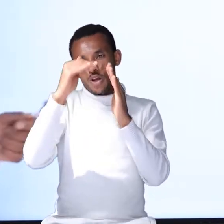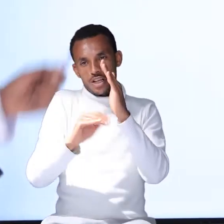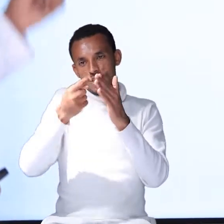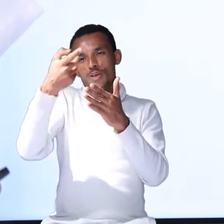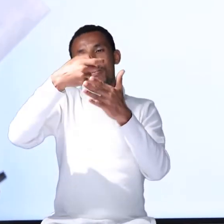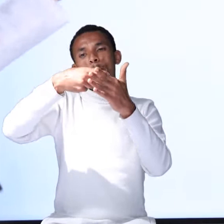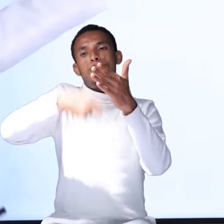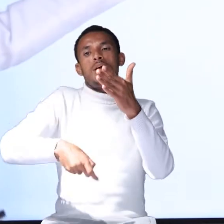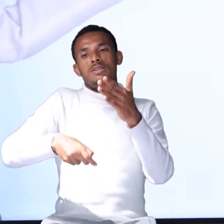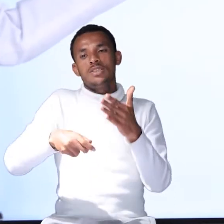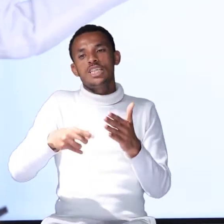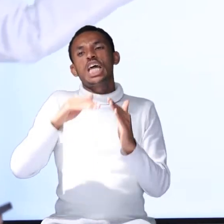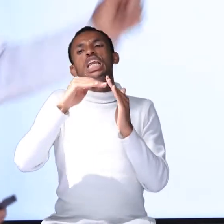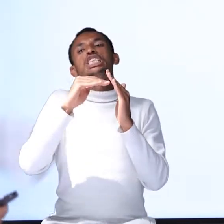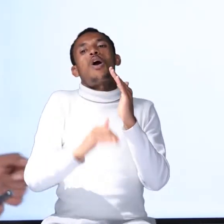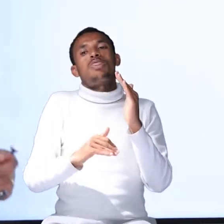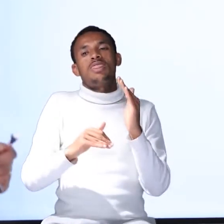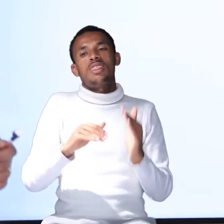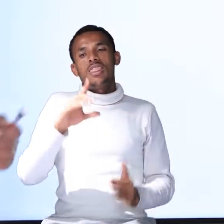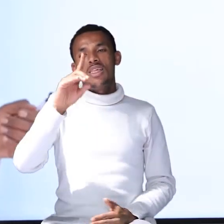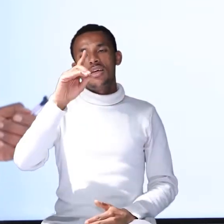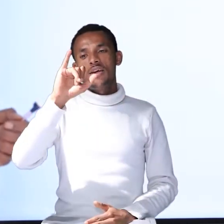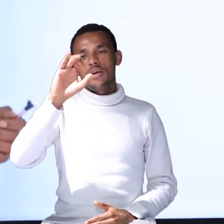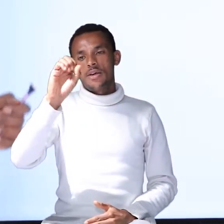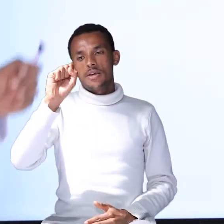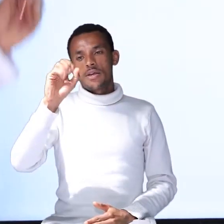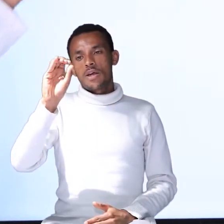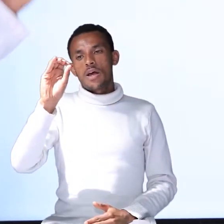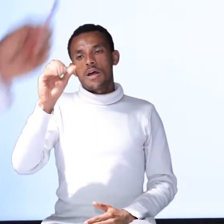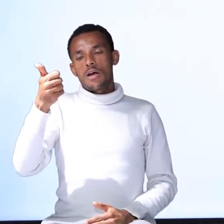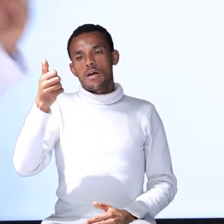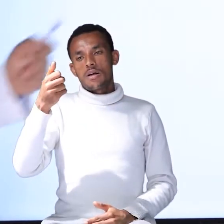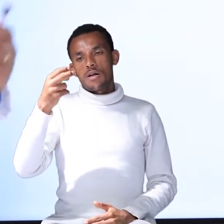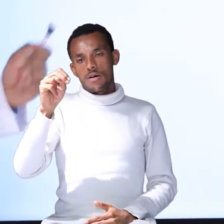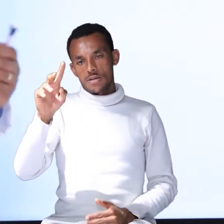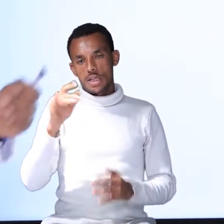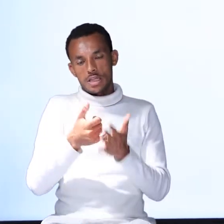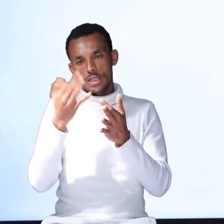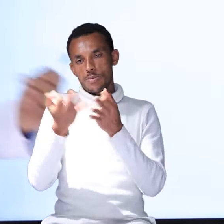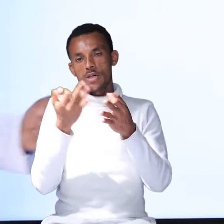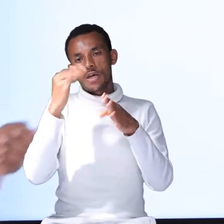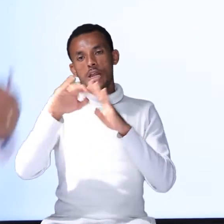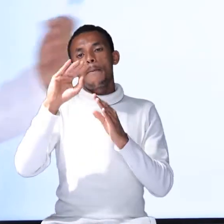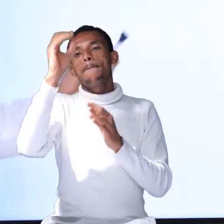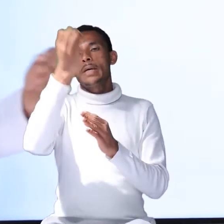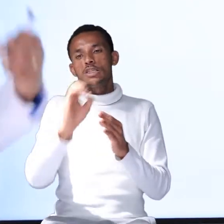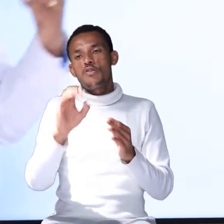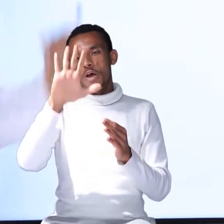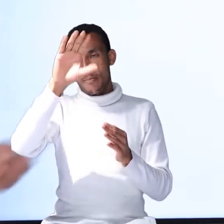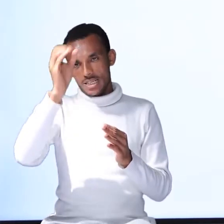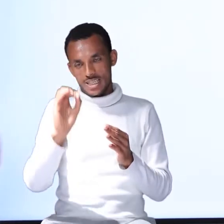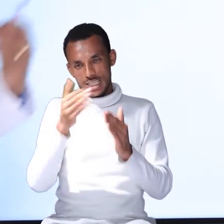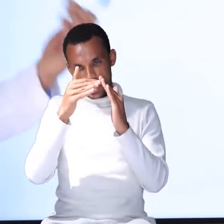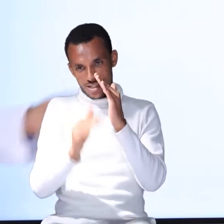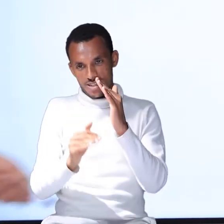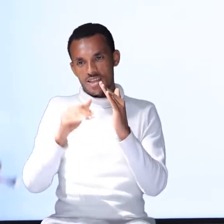price. Discount it is rate times P. It will be usually discount. It was expressed in terms of percentage, 5%